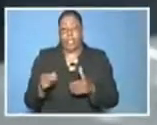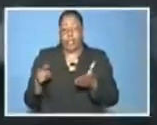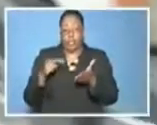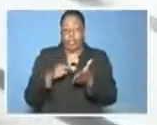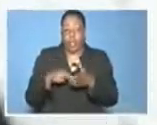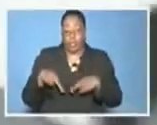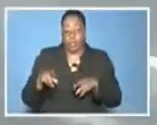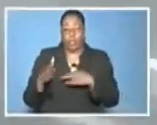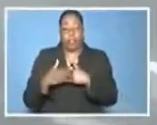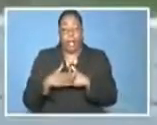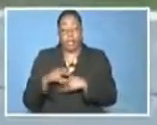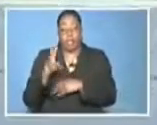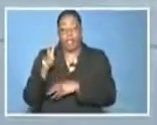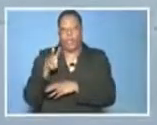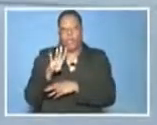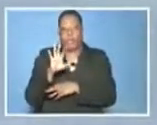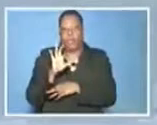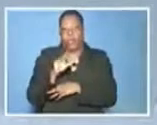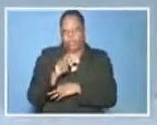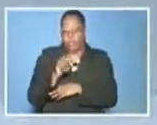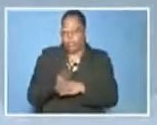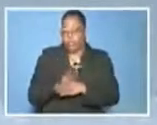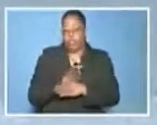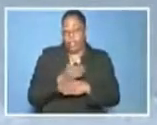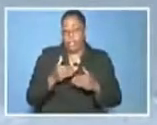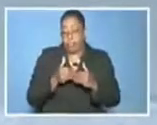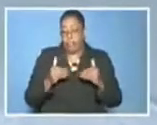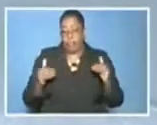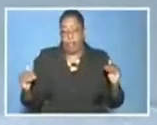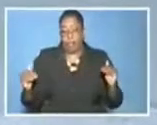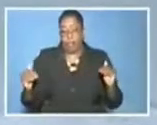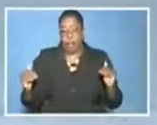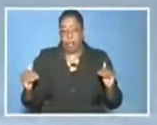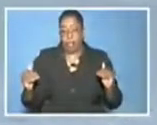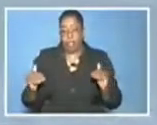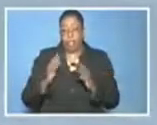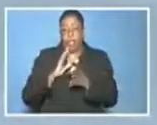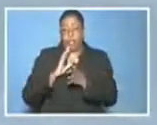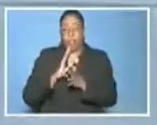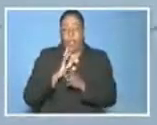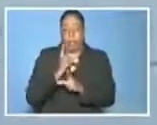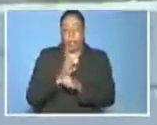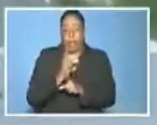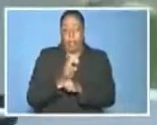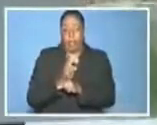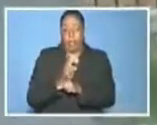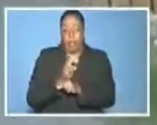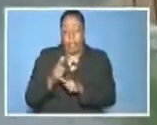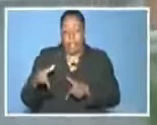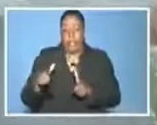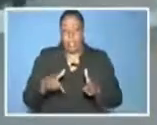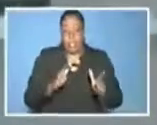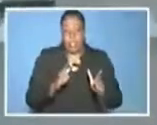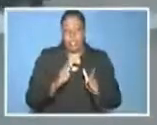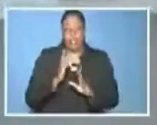the roads back to 24 feet across so that you get proper traffic lanes. And we're also added in the